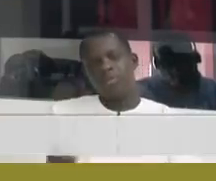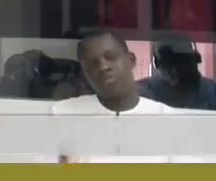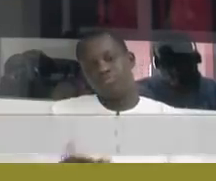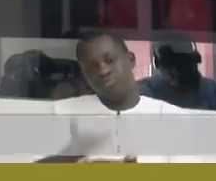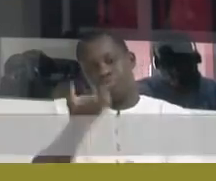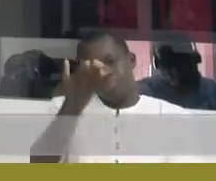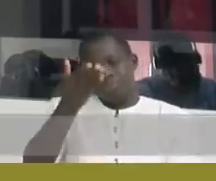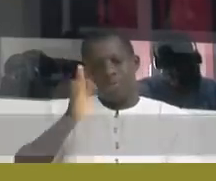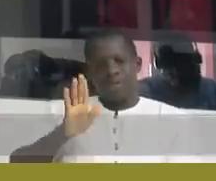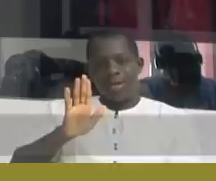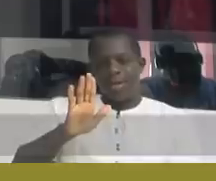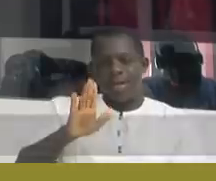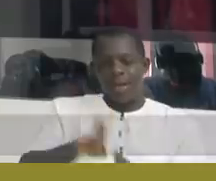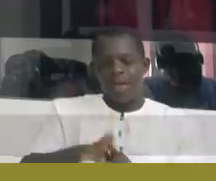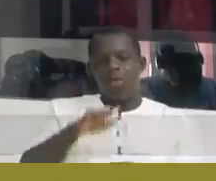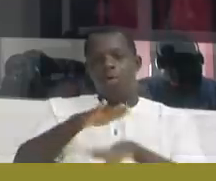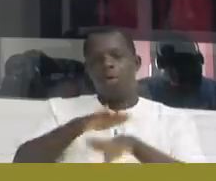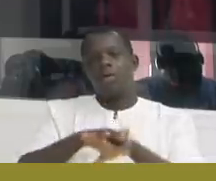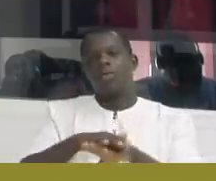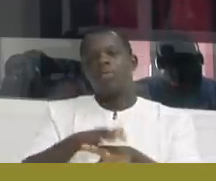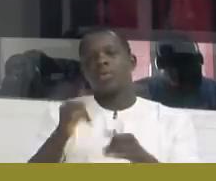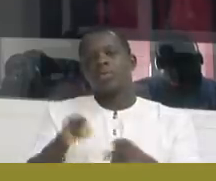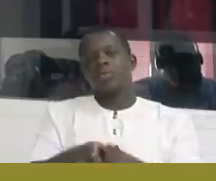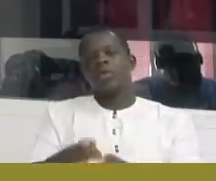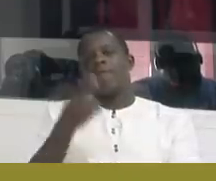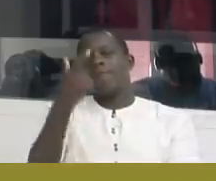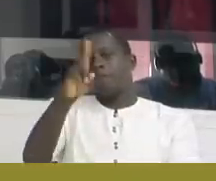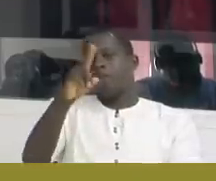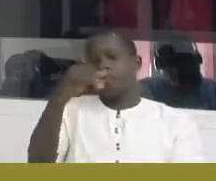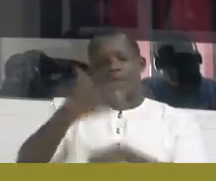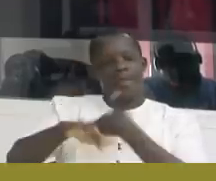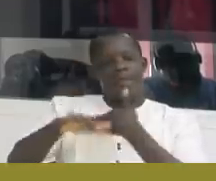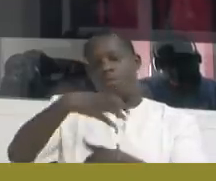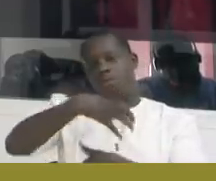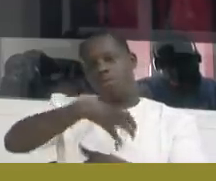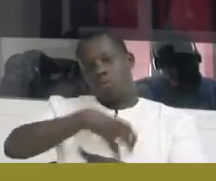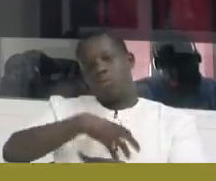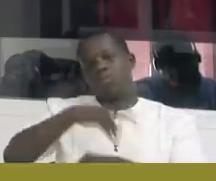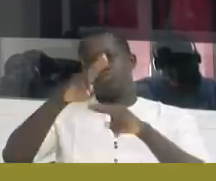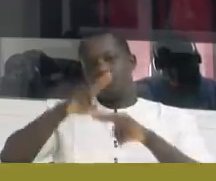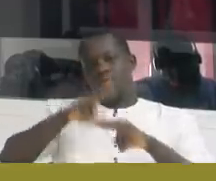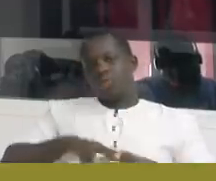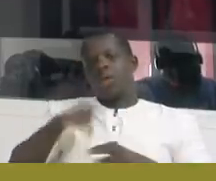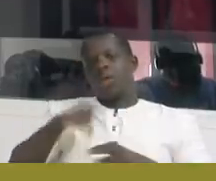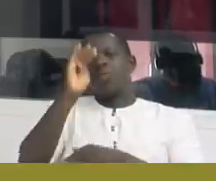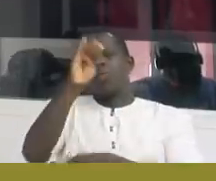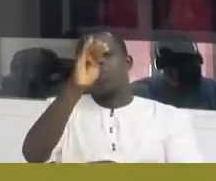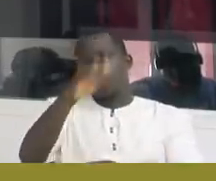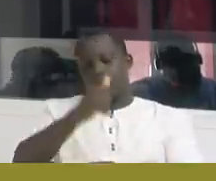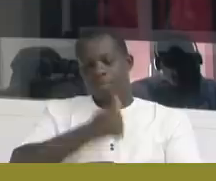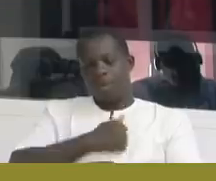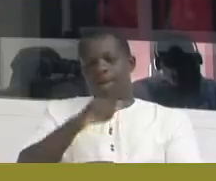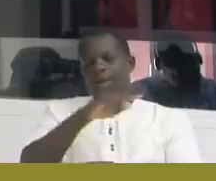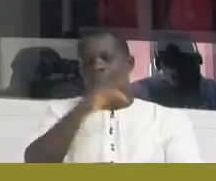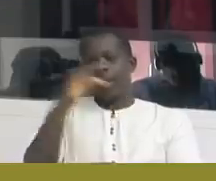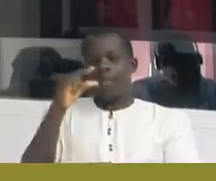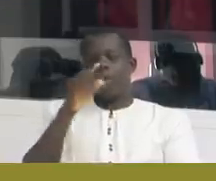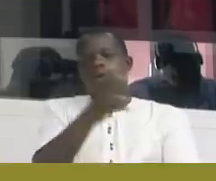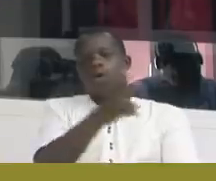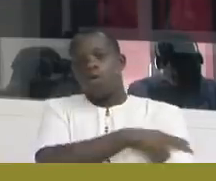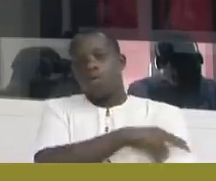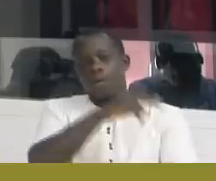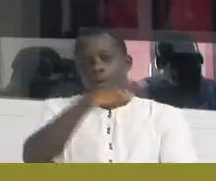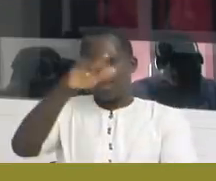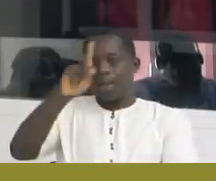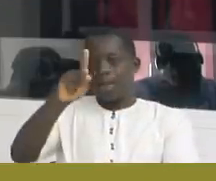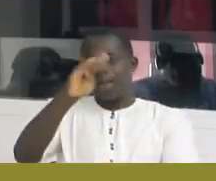later. Later on, he felt reluctant. He decided to sit back and call my name. 'Corporal Kebe.' I